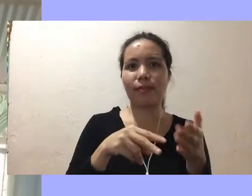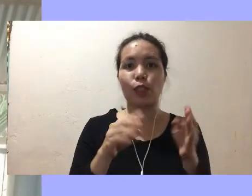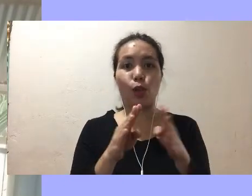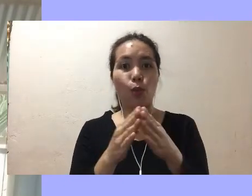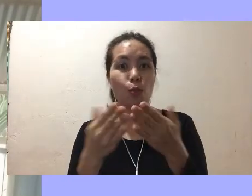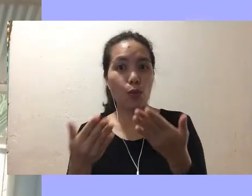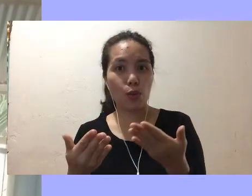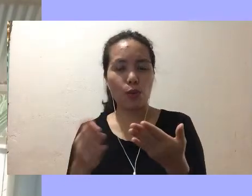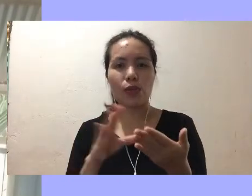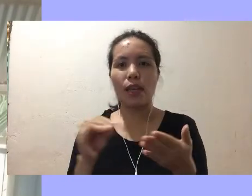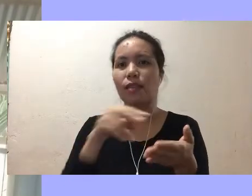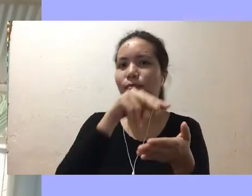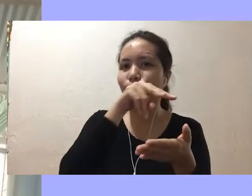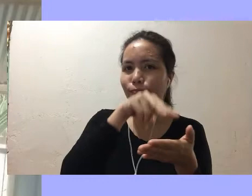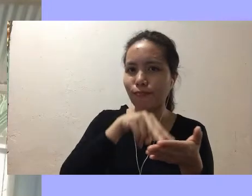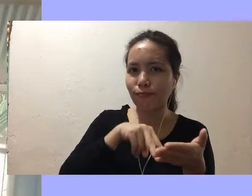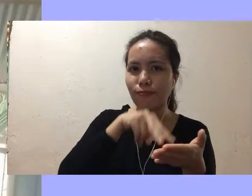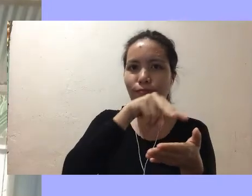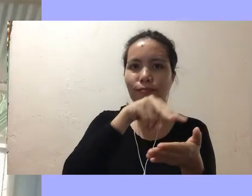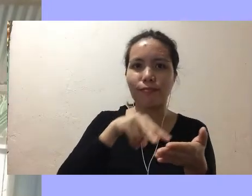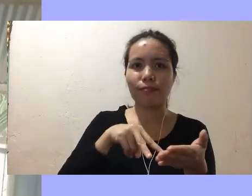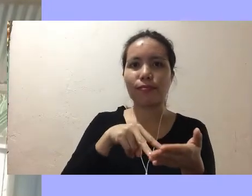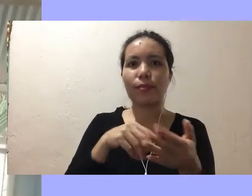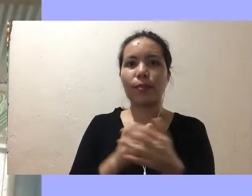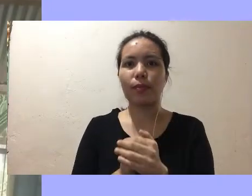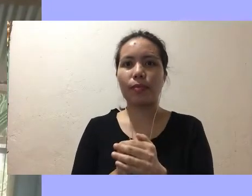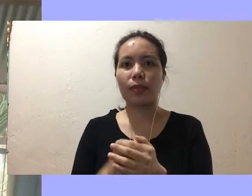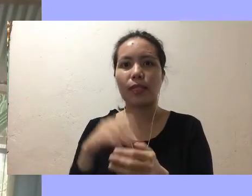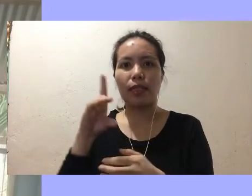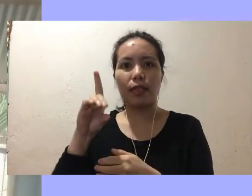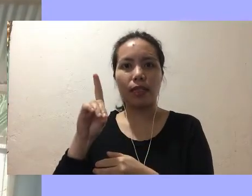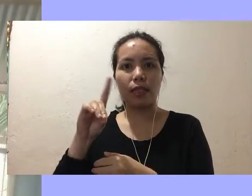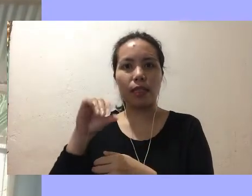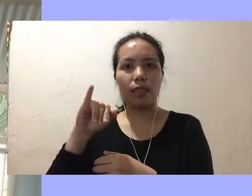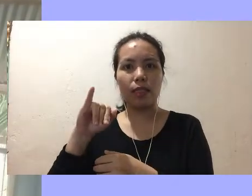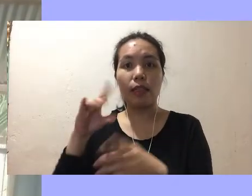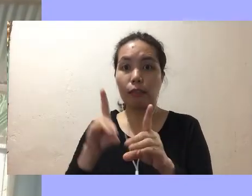your Webster's dictionary, you have to read your